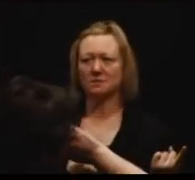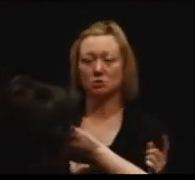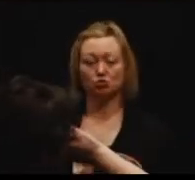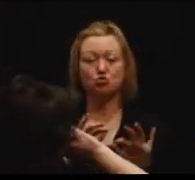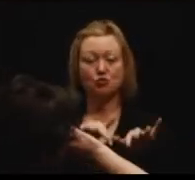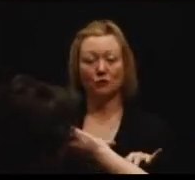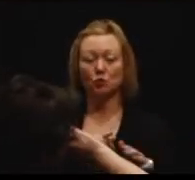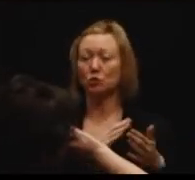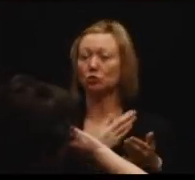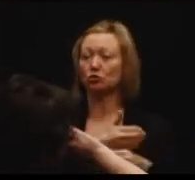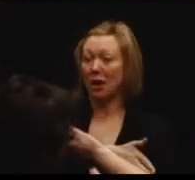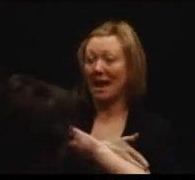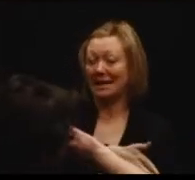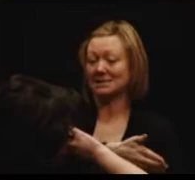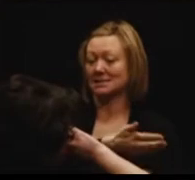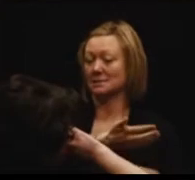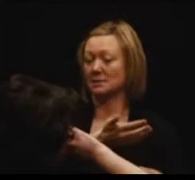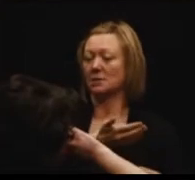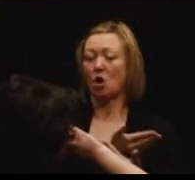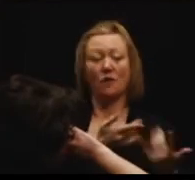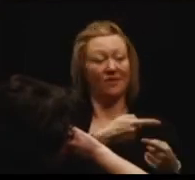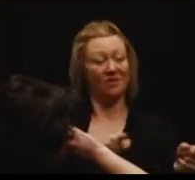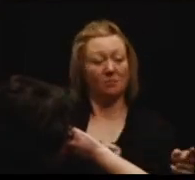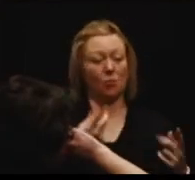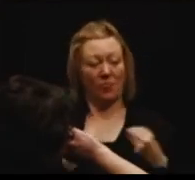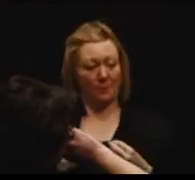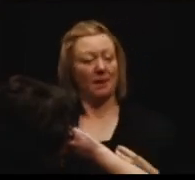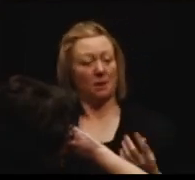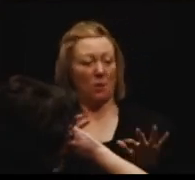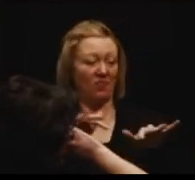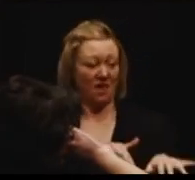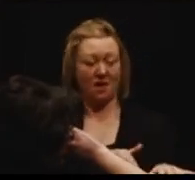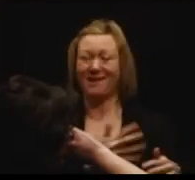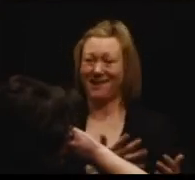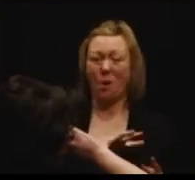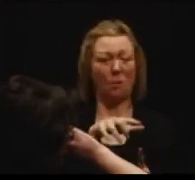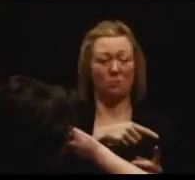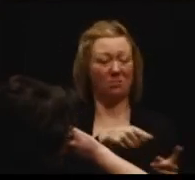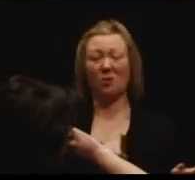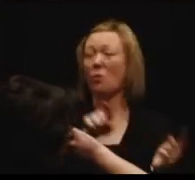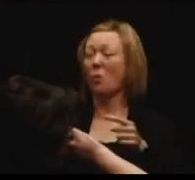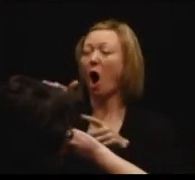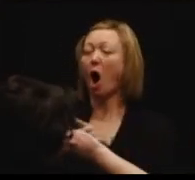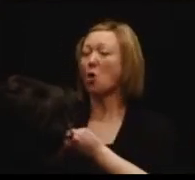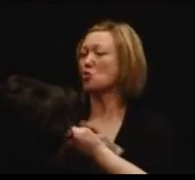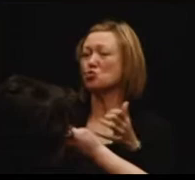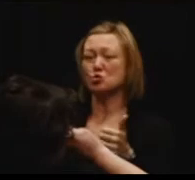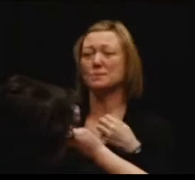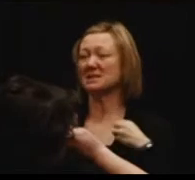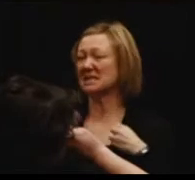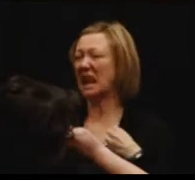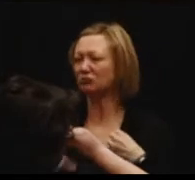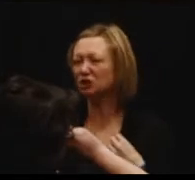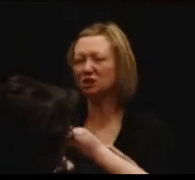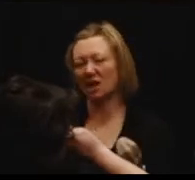of those guys that came out of, that I went there, now own quite good businesses as electricians, et cetera, in there. So,